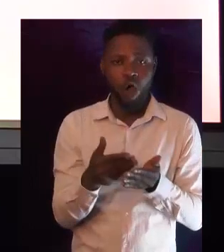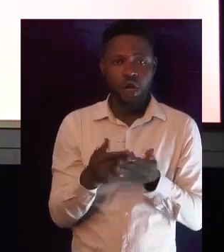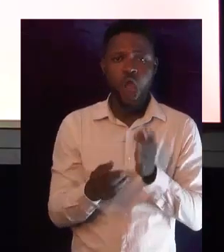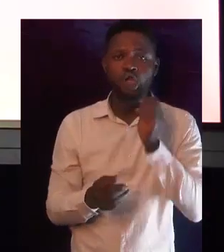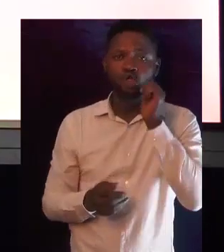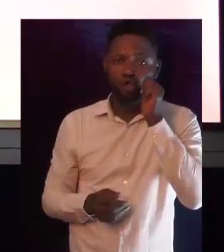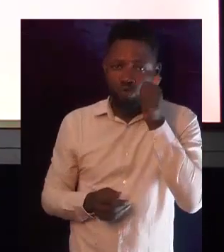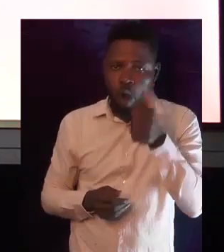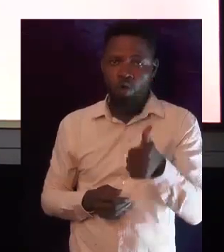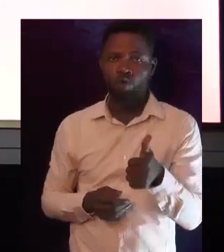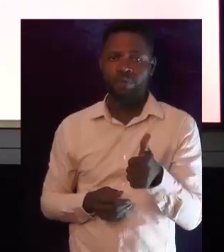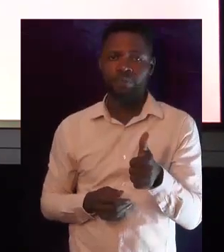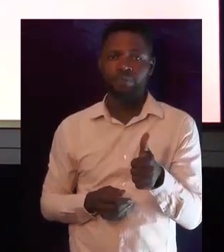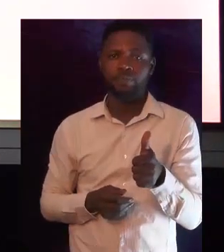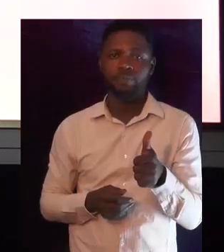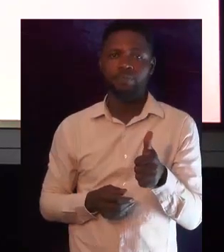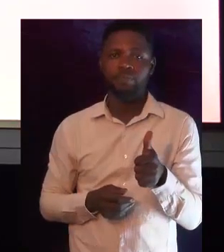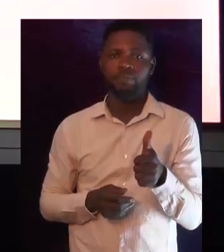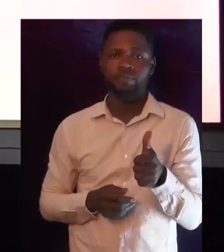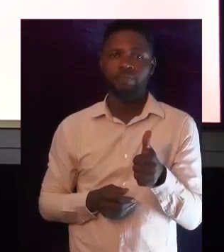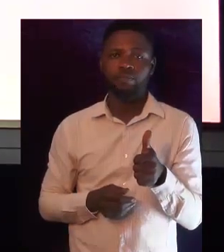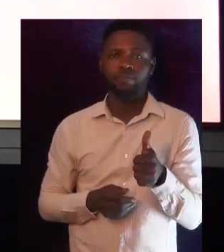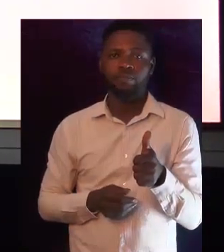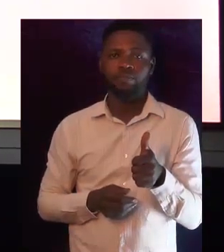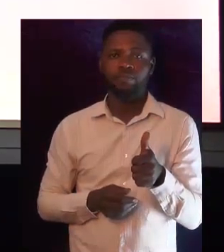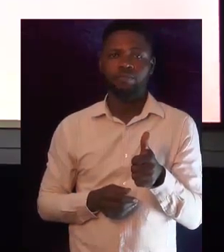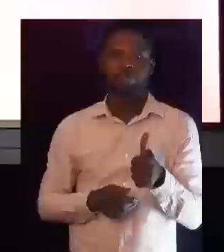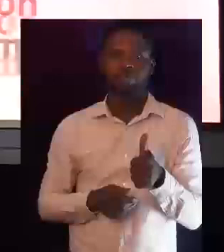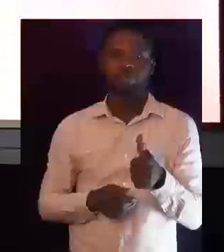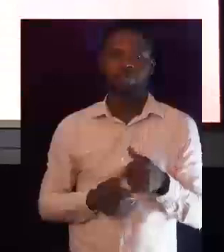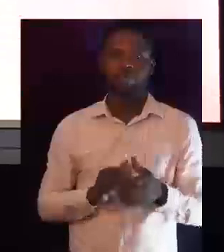I will lend you the money tomorrow.